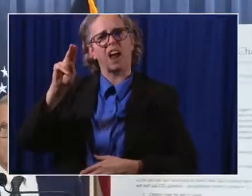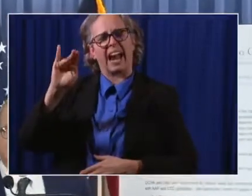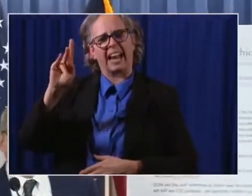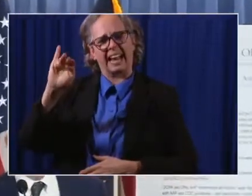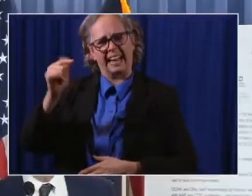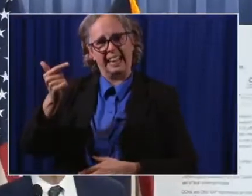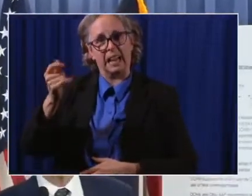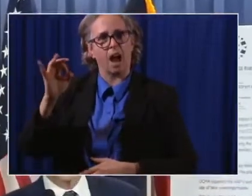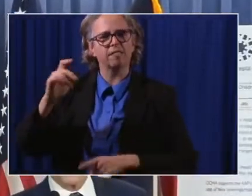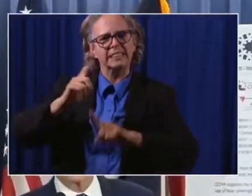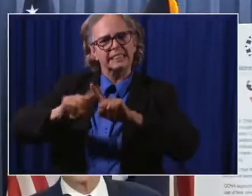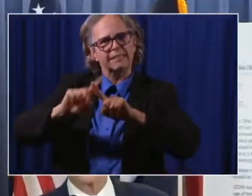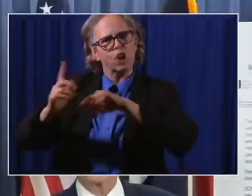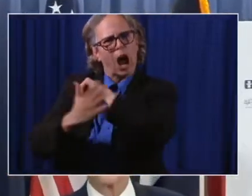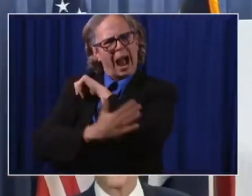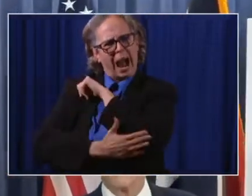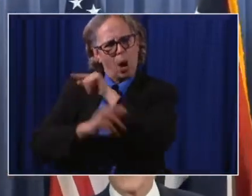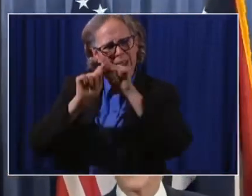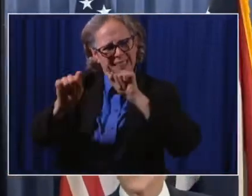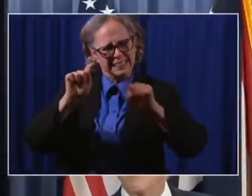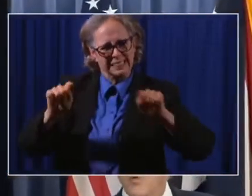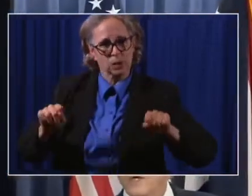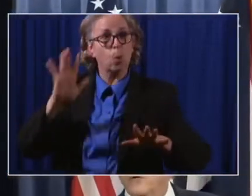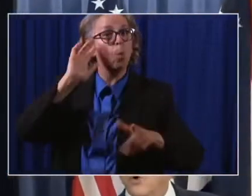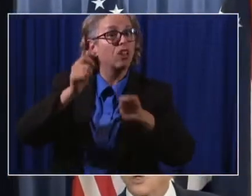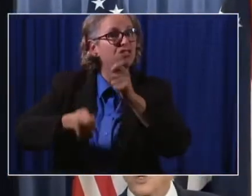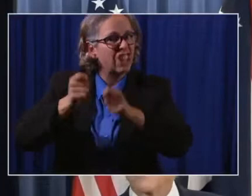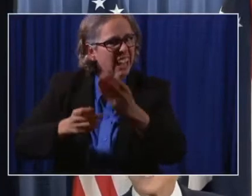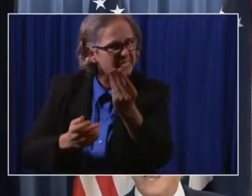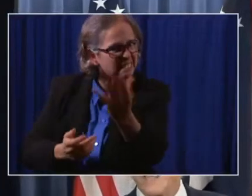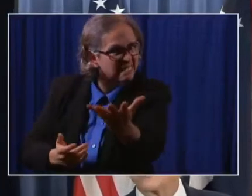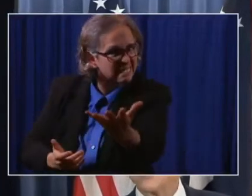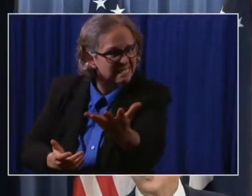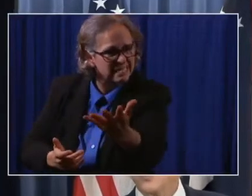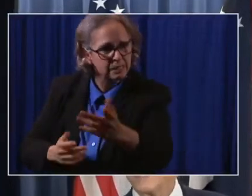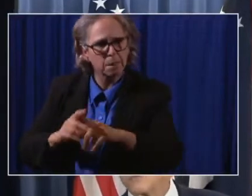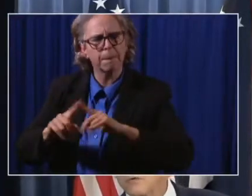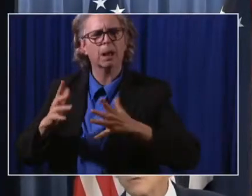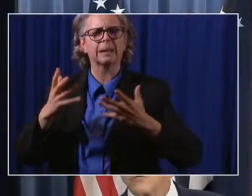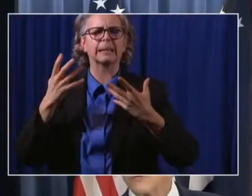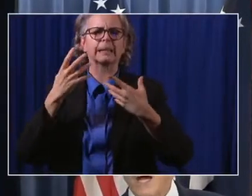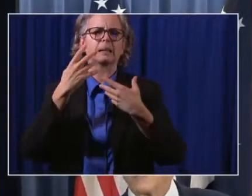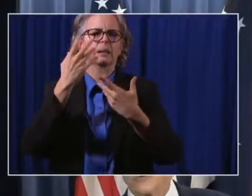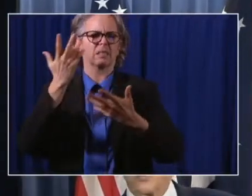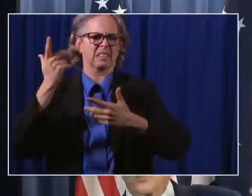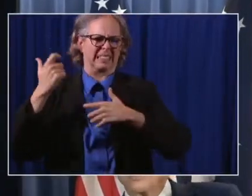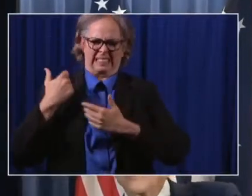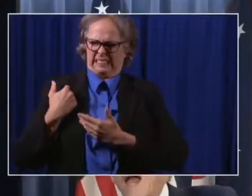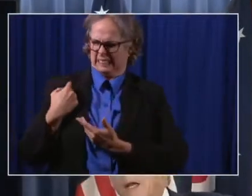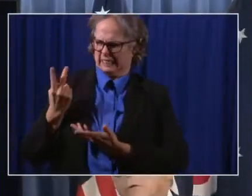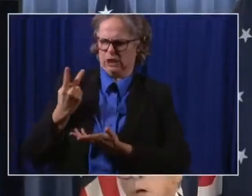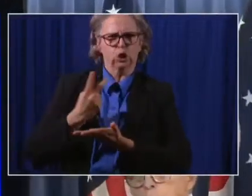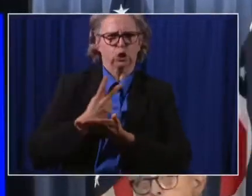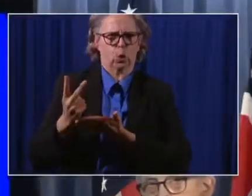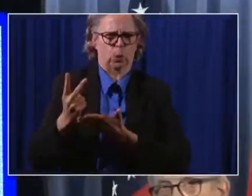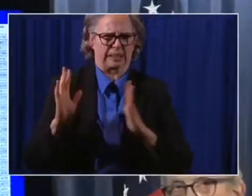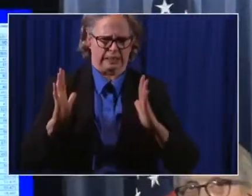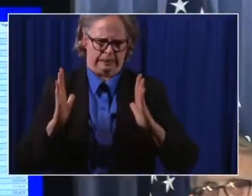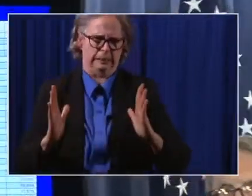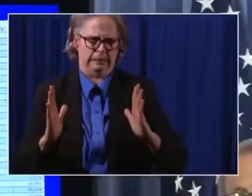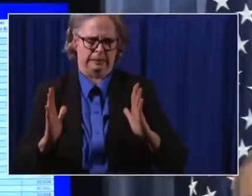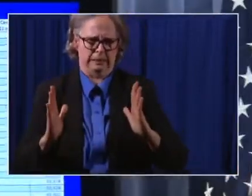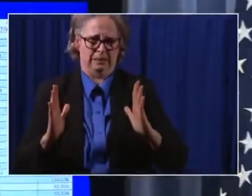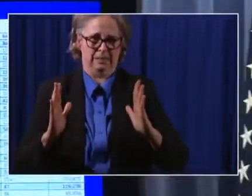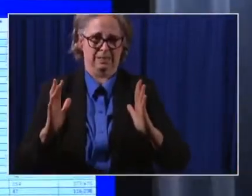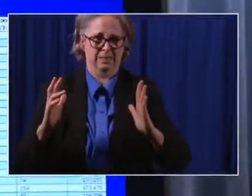time, but it tries to give some idea of what is going on in the last 2 weeks. So it's not historical data. It's not going